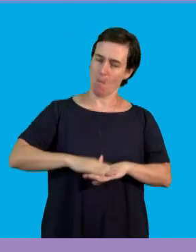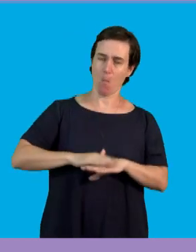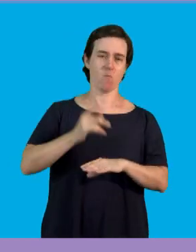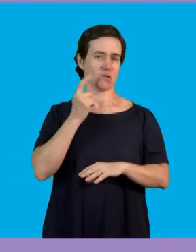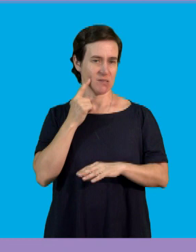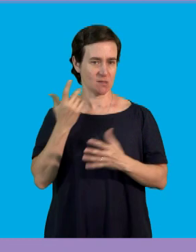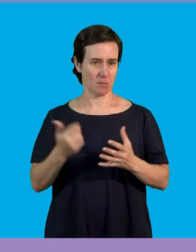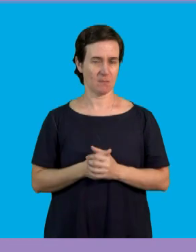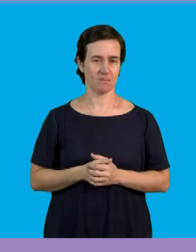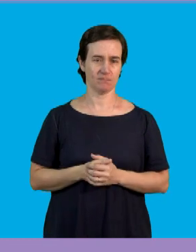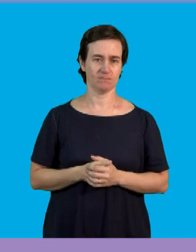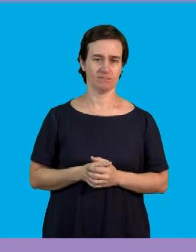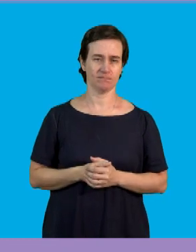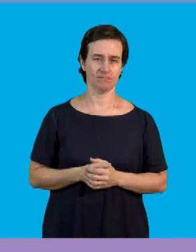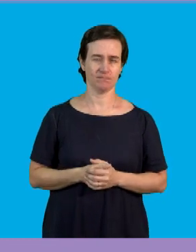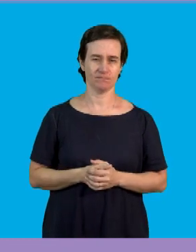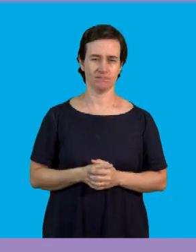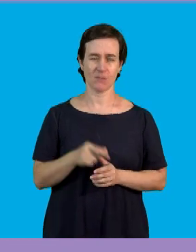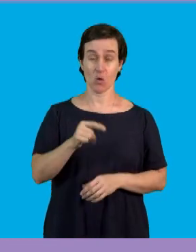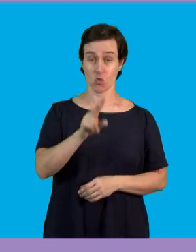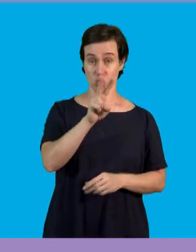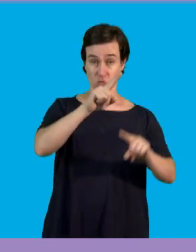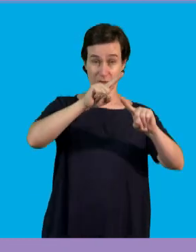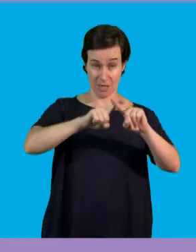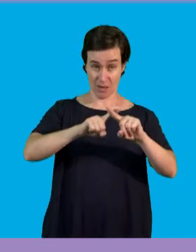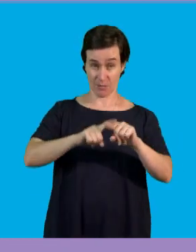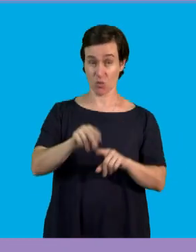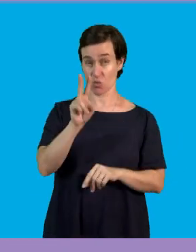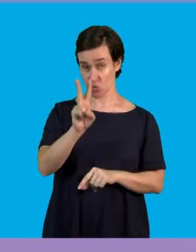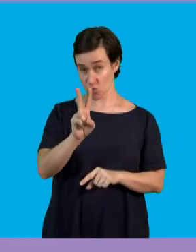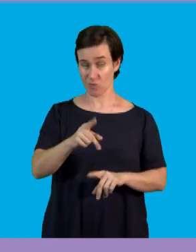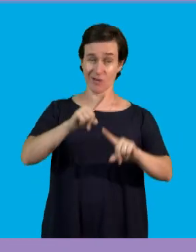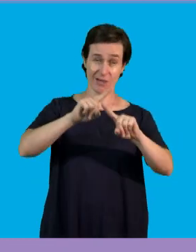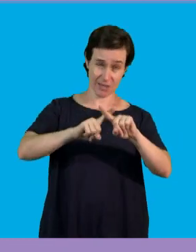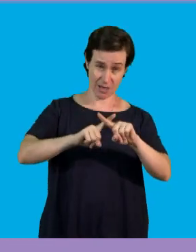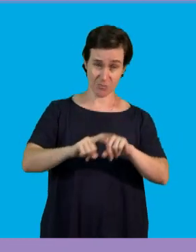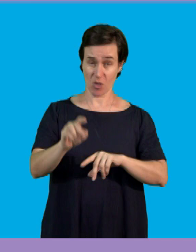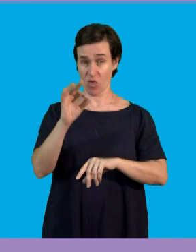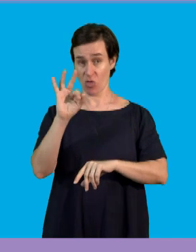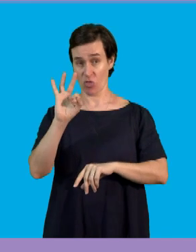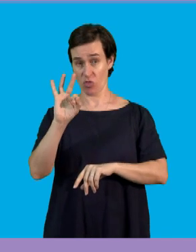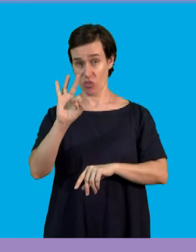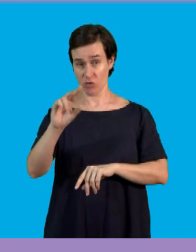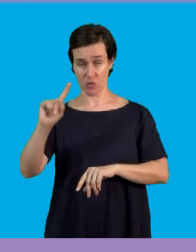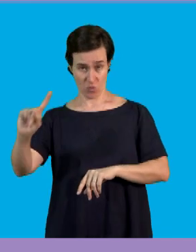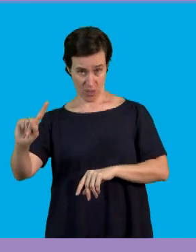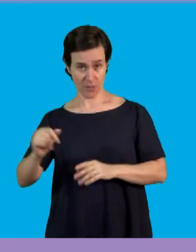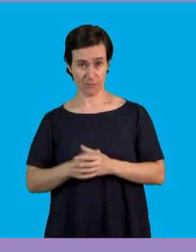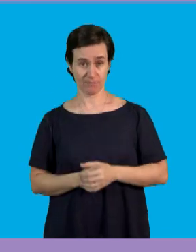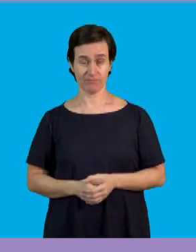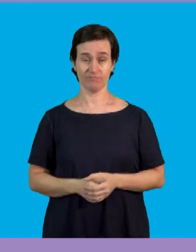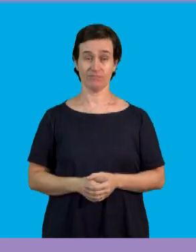break that down even further, and that is going to be 2 multiplied by 2 multiplied by